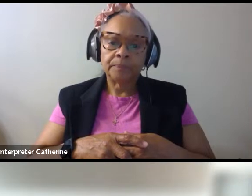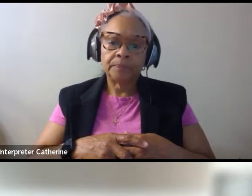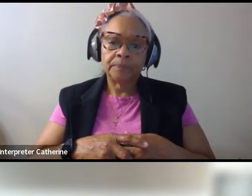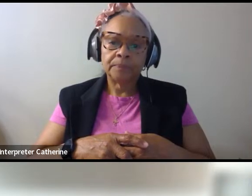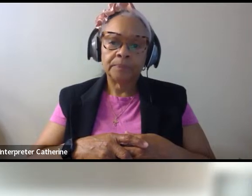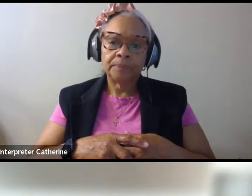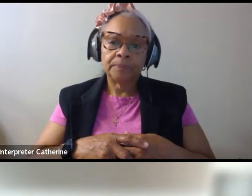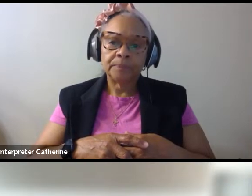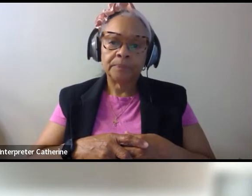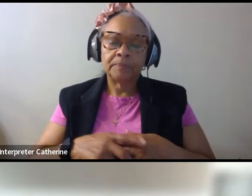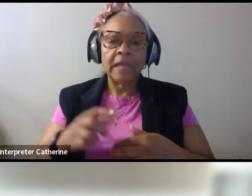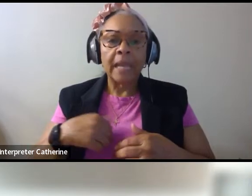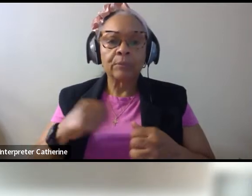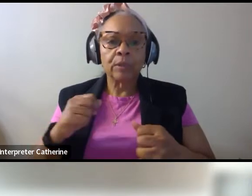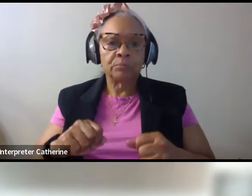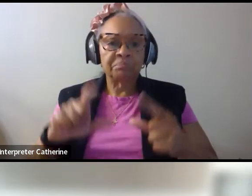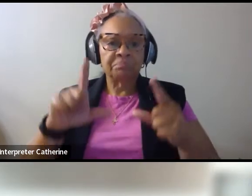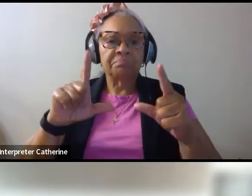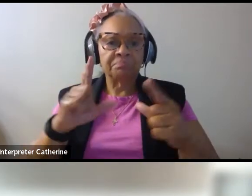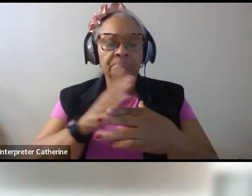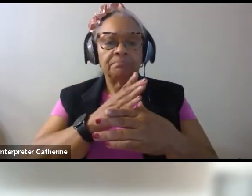So I would share my screen now.